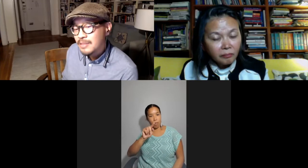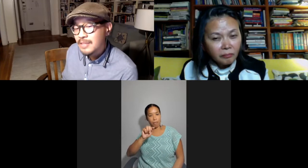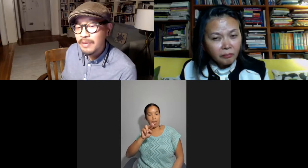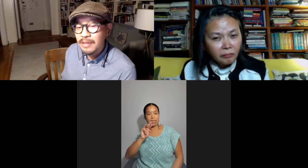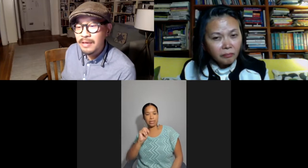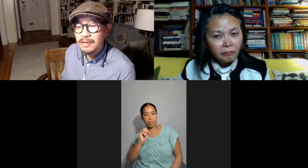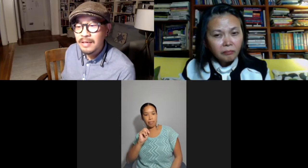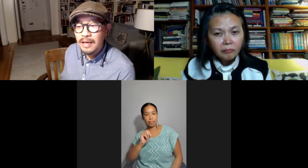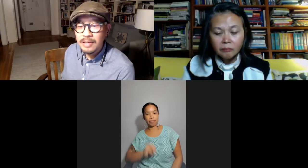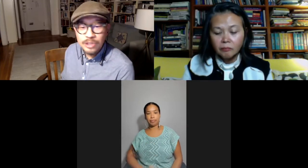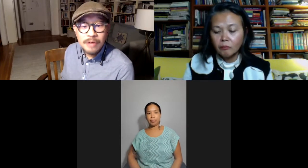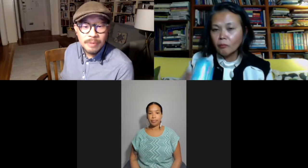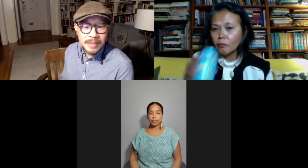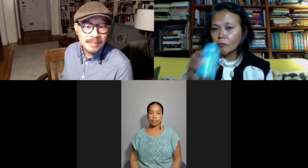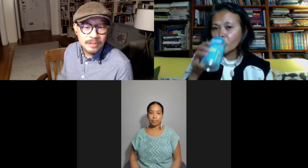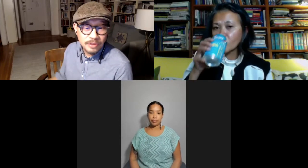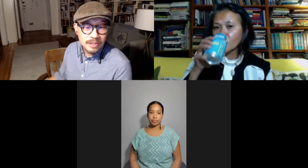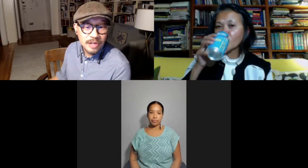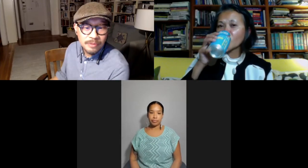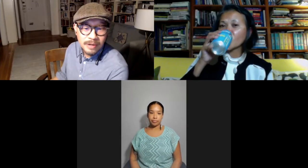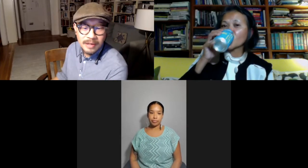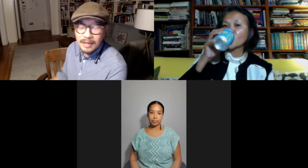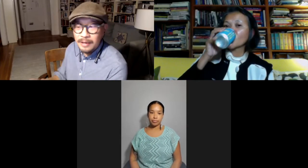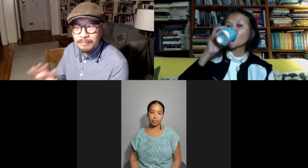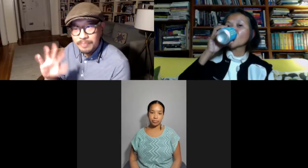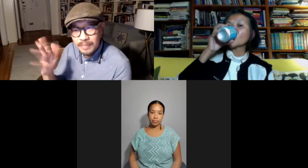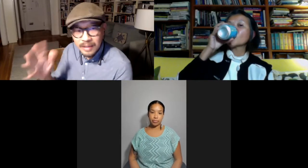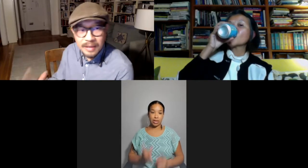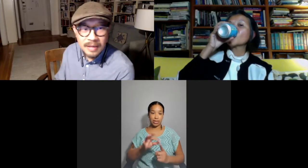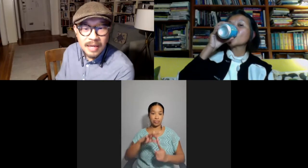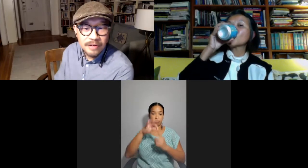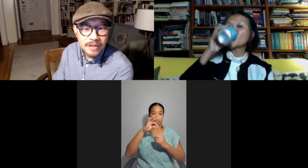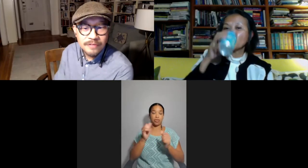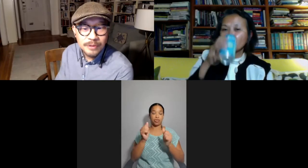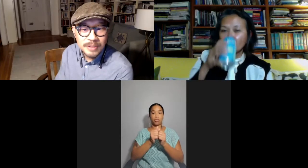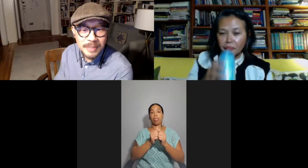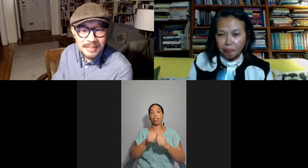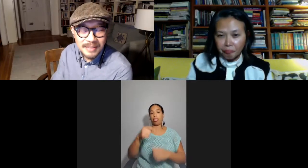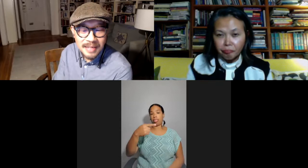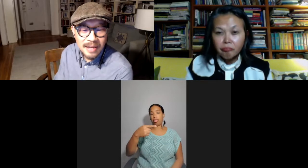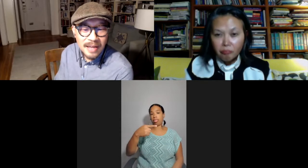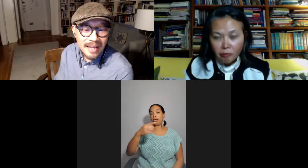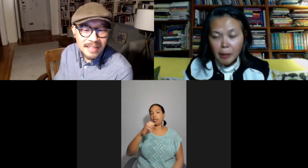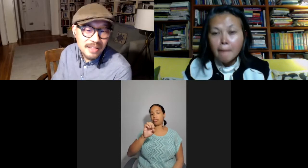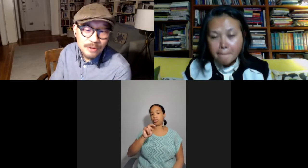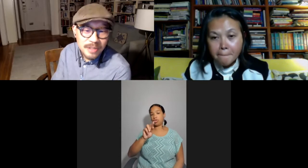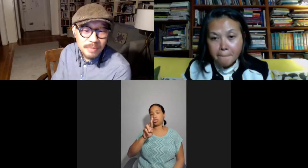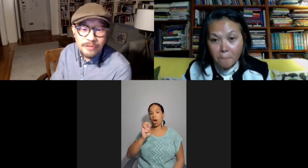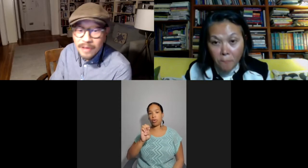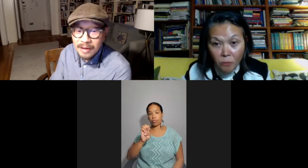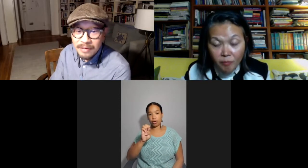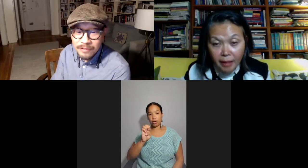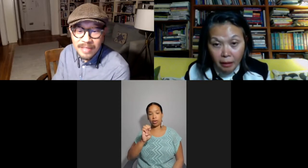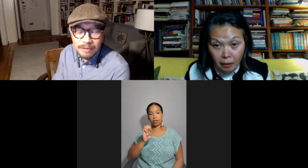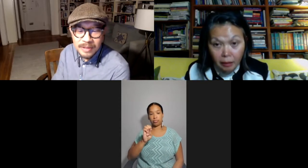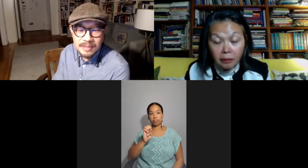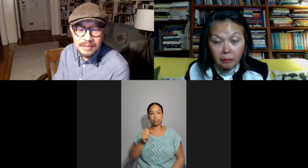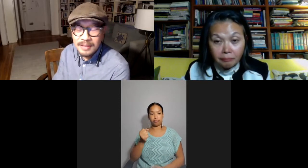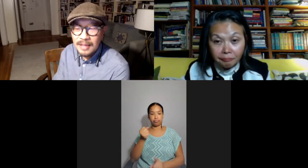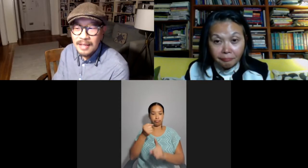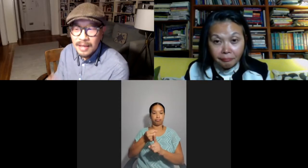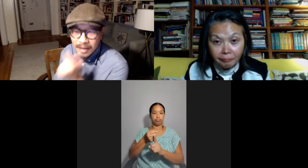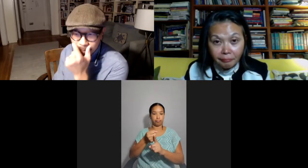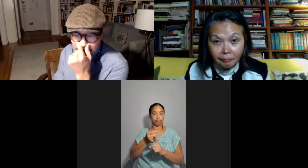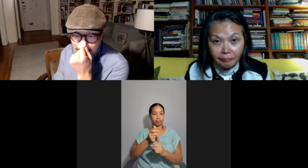especially with some of the genre pieces or the genre kind of influence pieces. And I think those can be fun for that